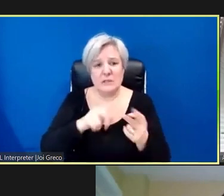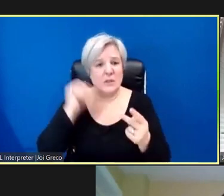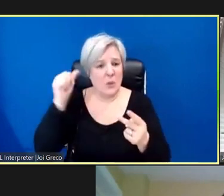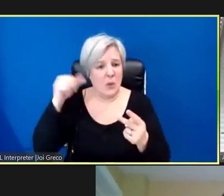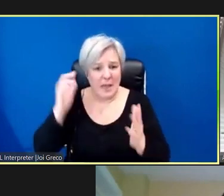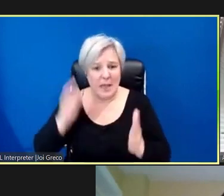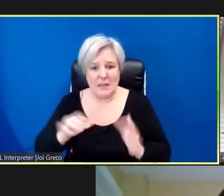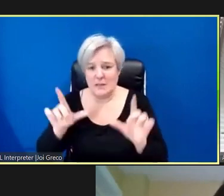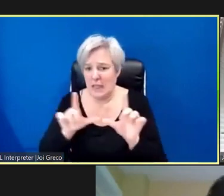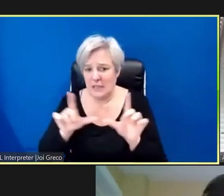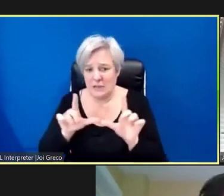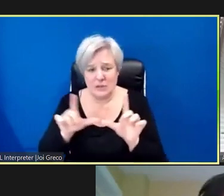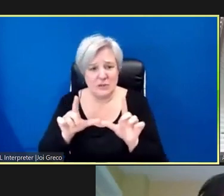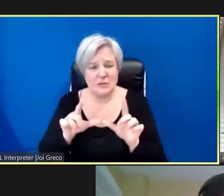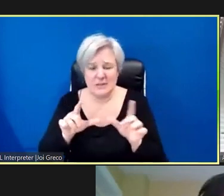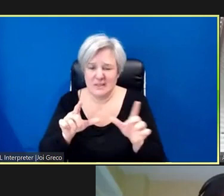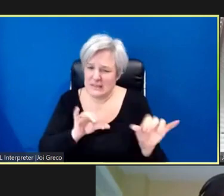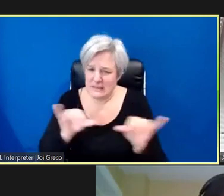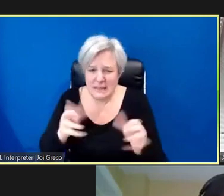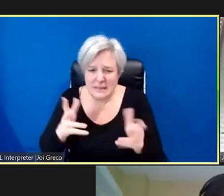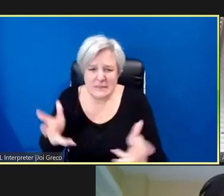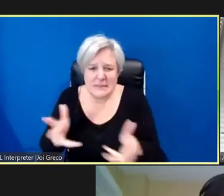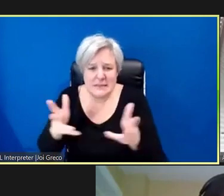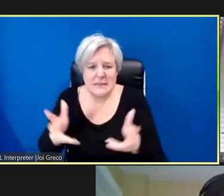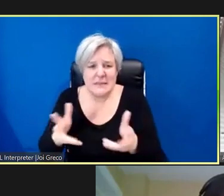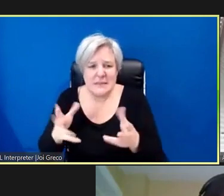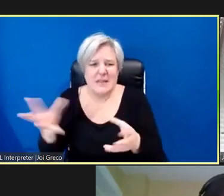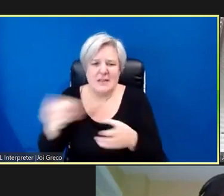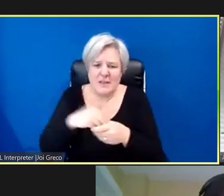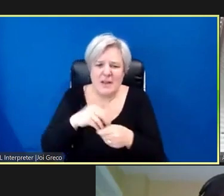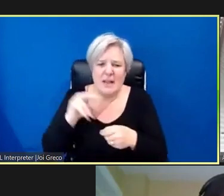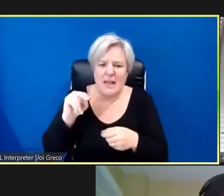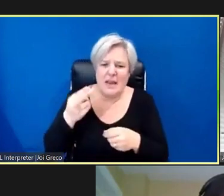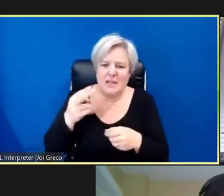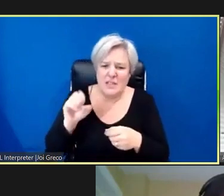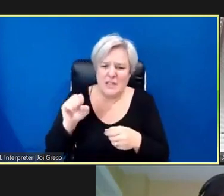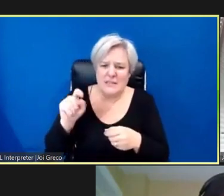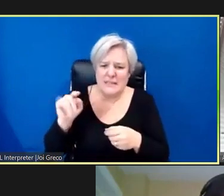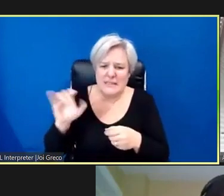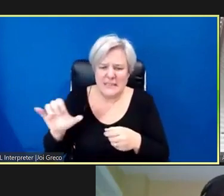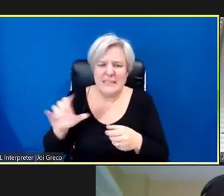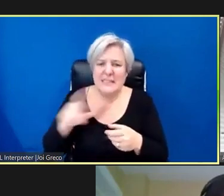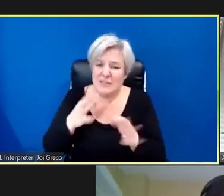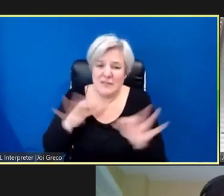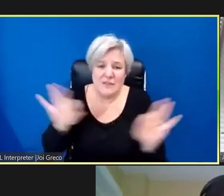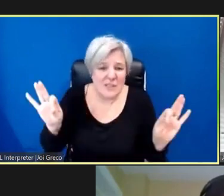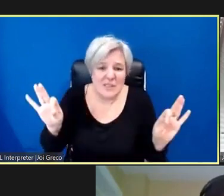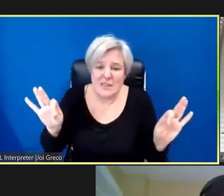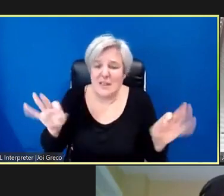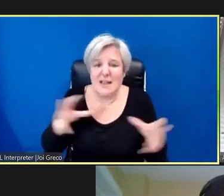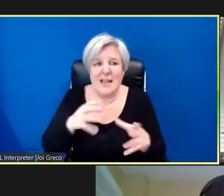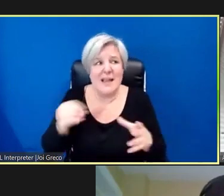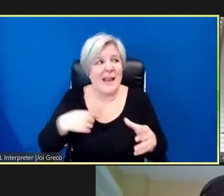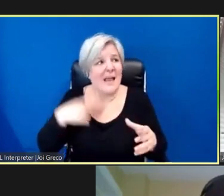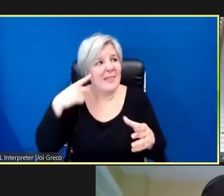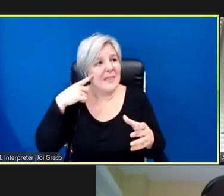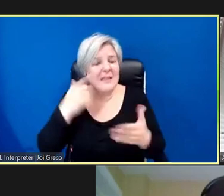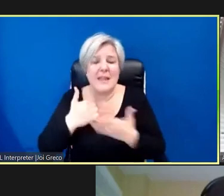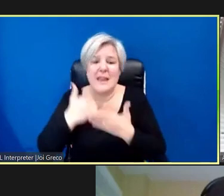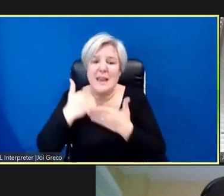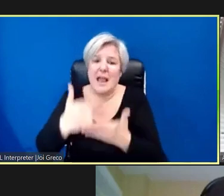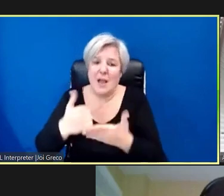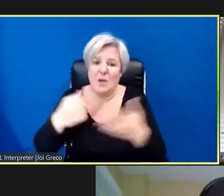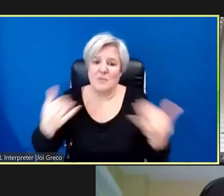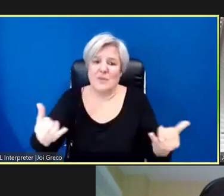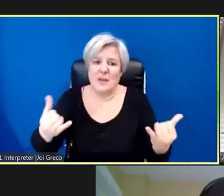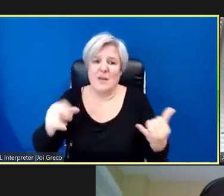licensure is due, to get them to view the NHSTC because it is free. And then I think that helps set the